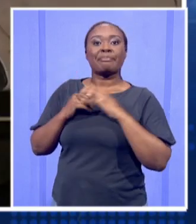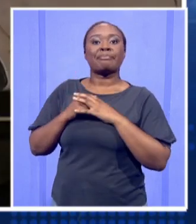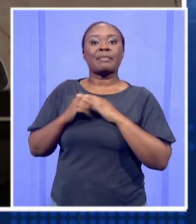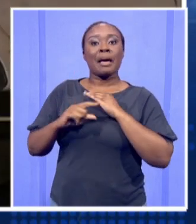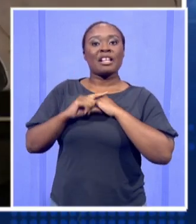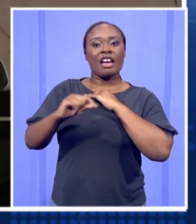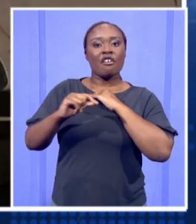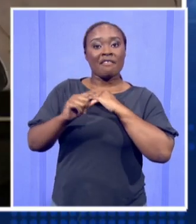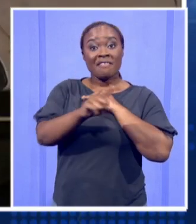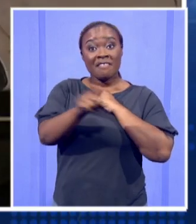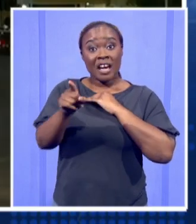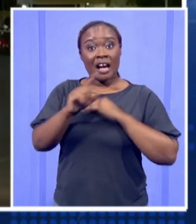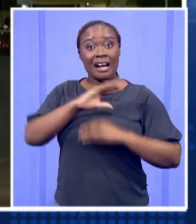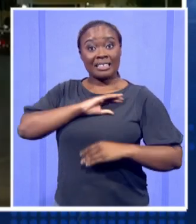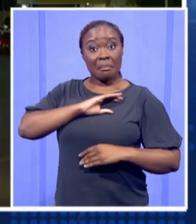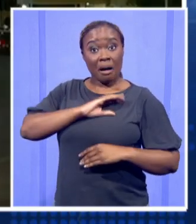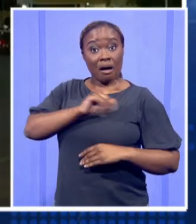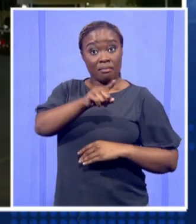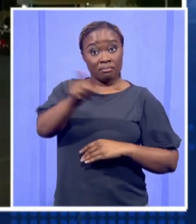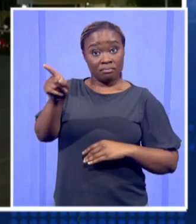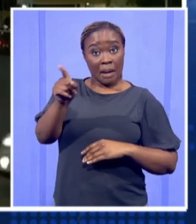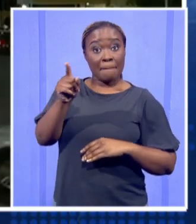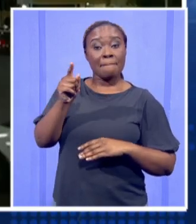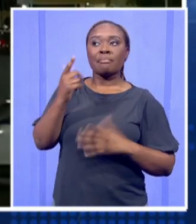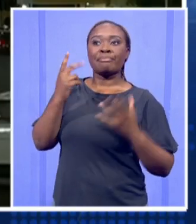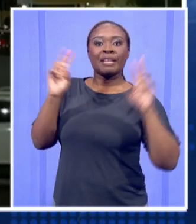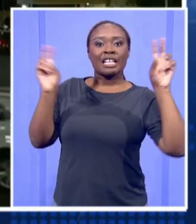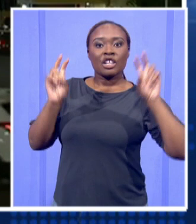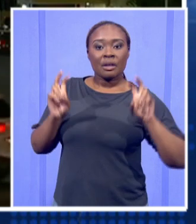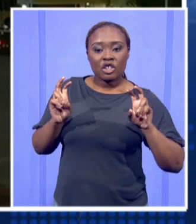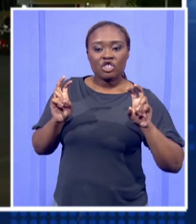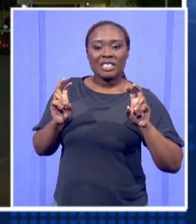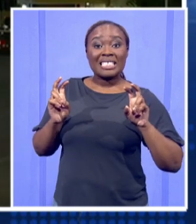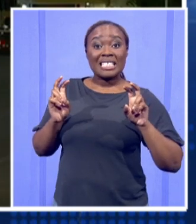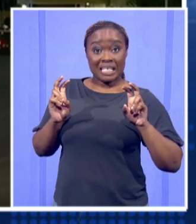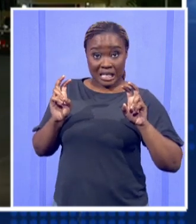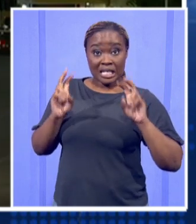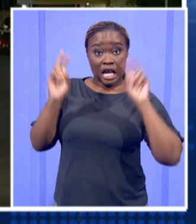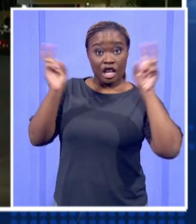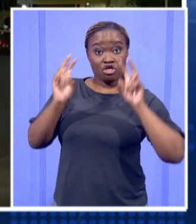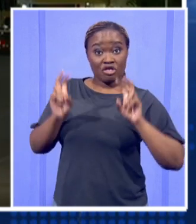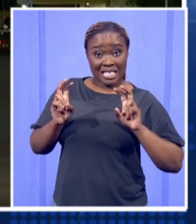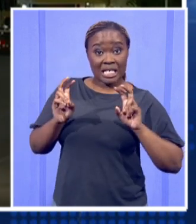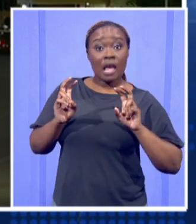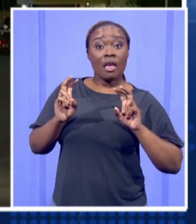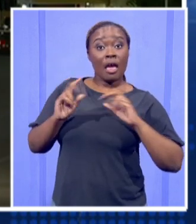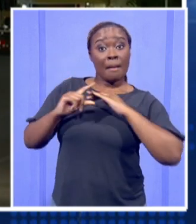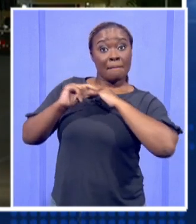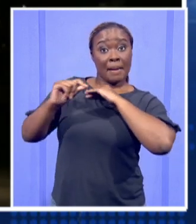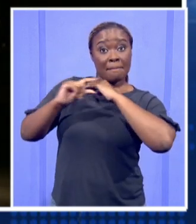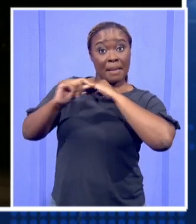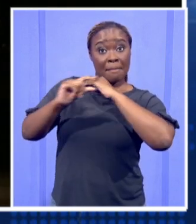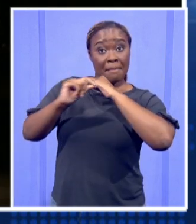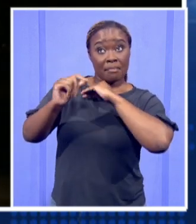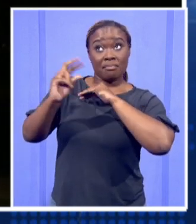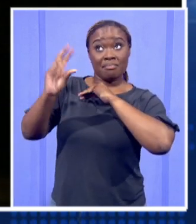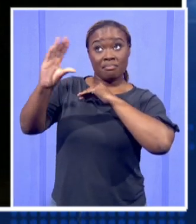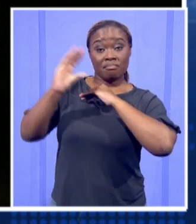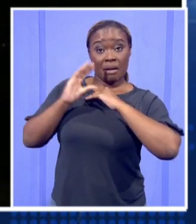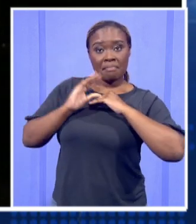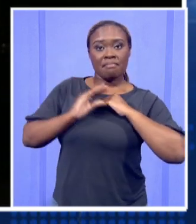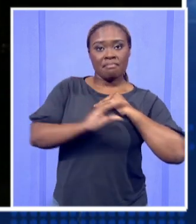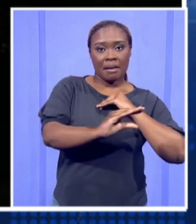ultimately, that customers pay for electricity, and also it comes from customers who pay